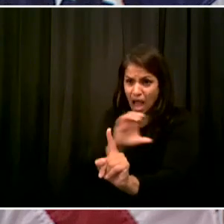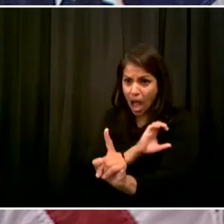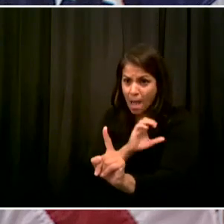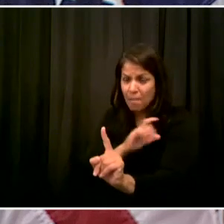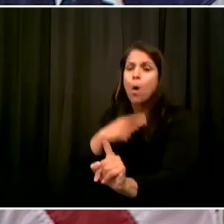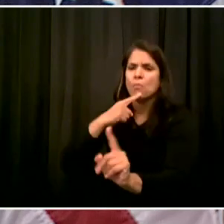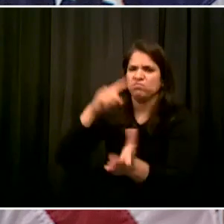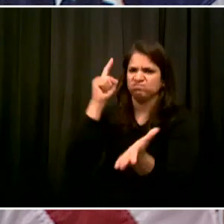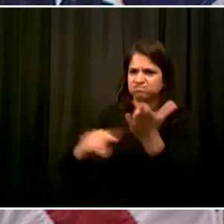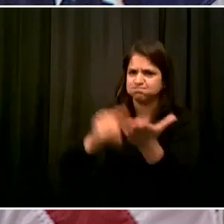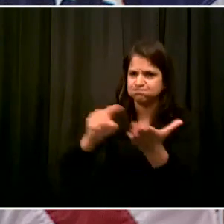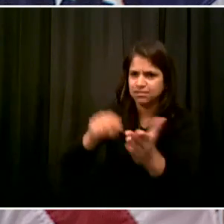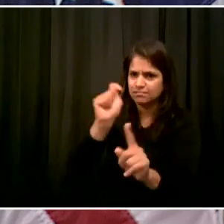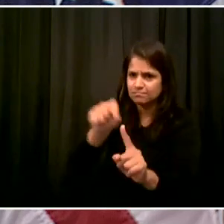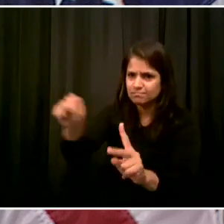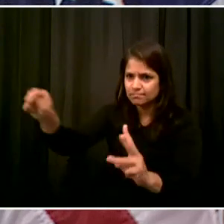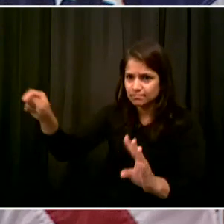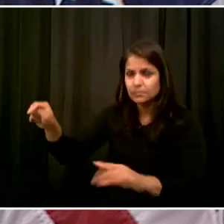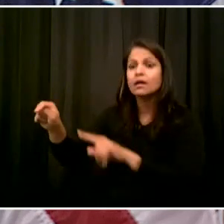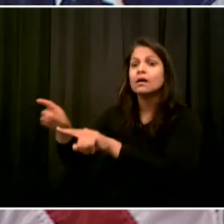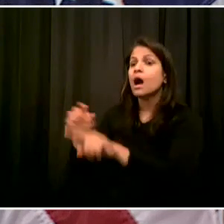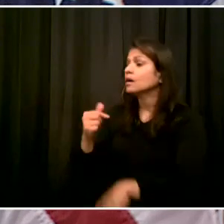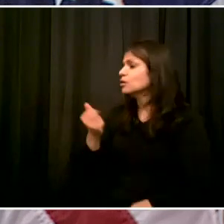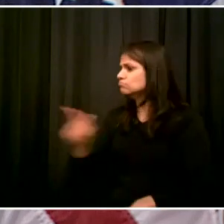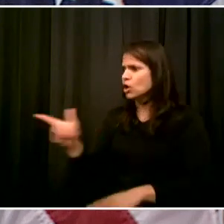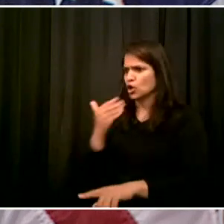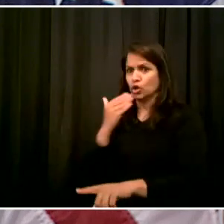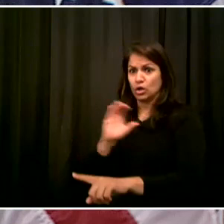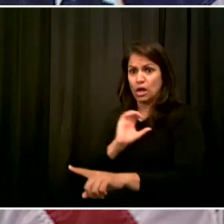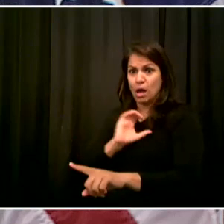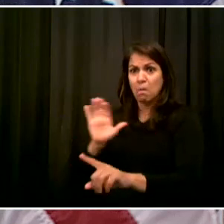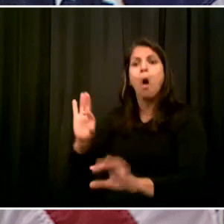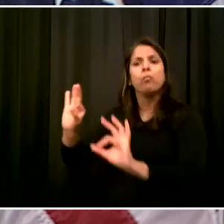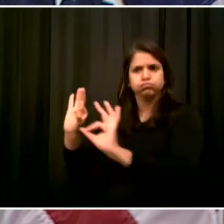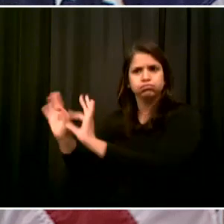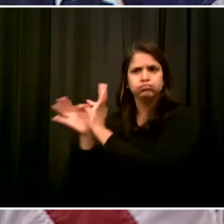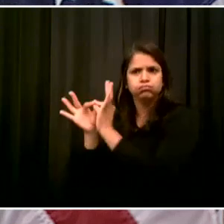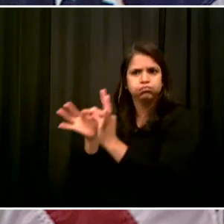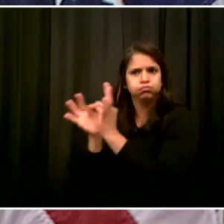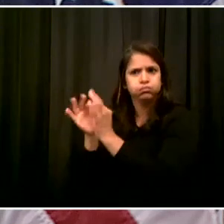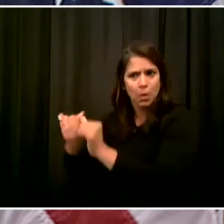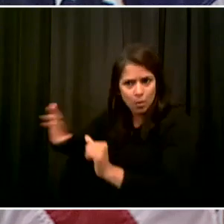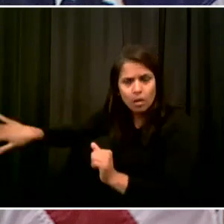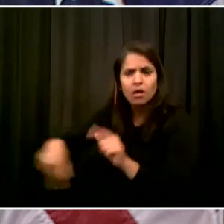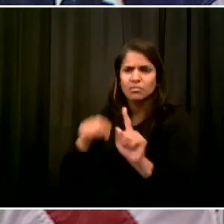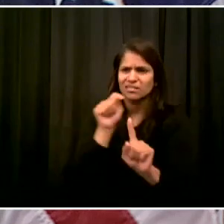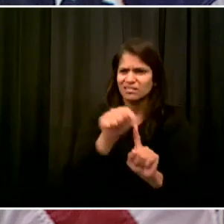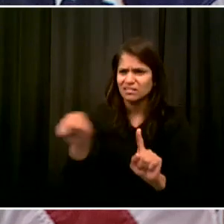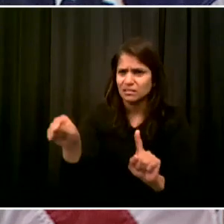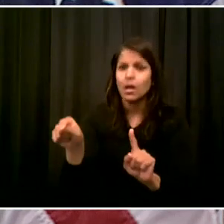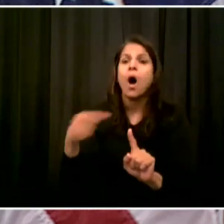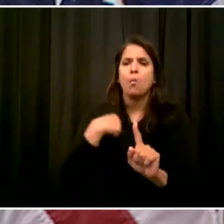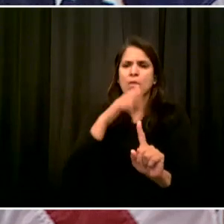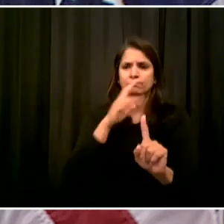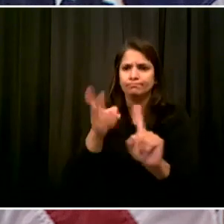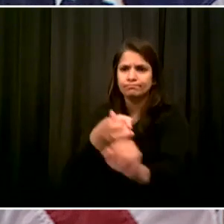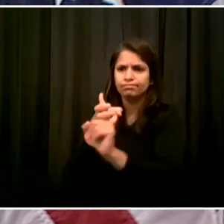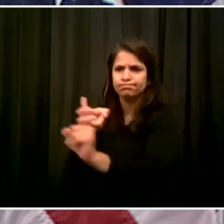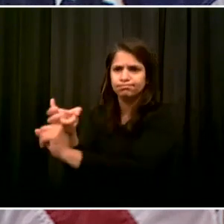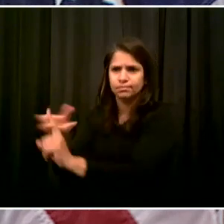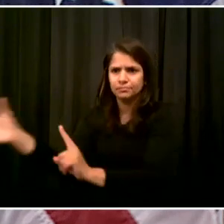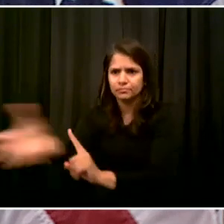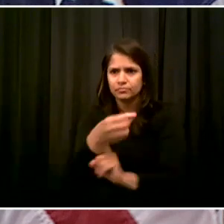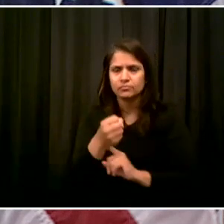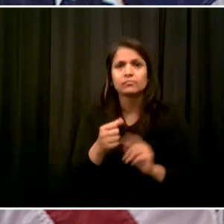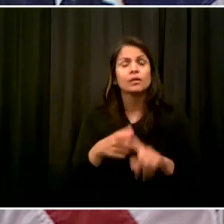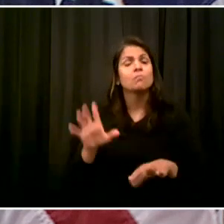there doing this work every day and doing it the right way. That is the overwhelming majority. So where something's wrong, we have ample procedures for